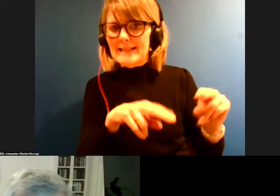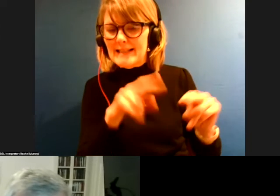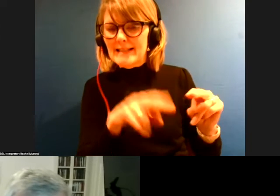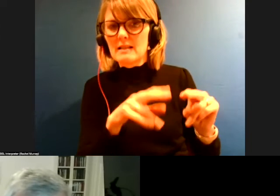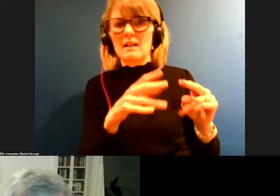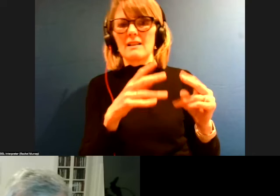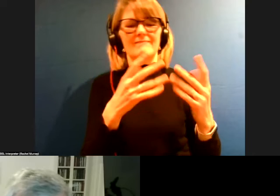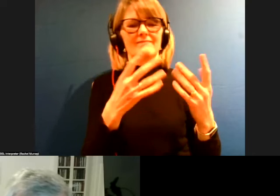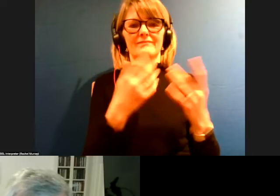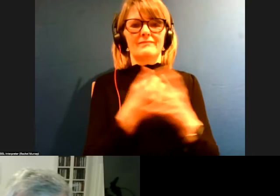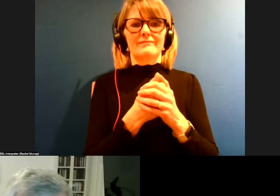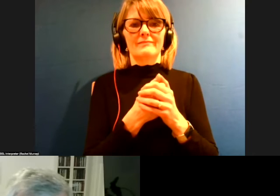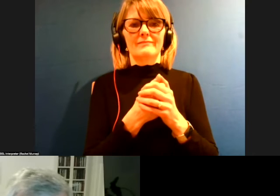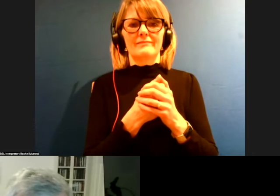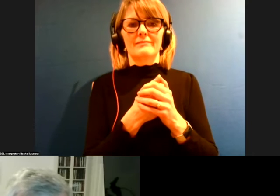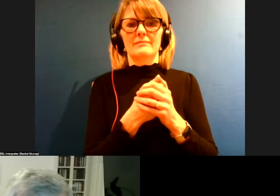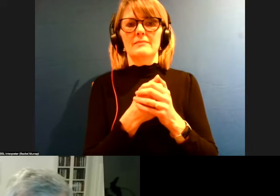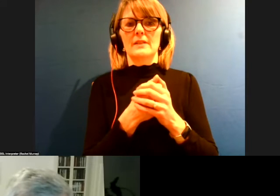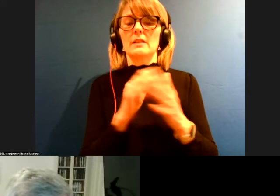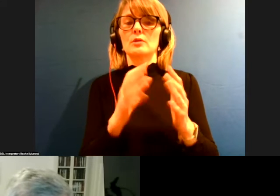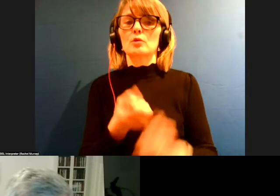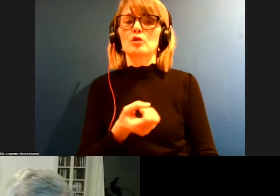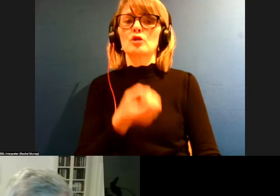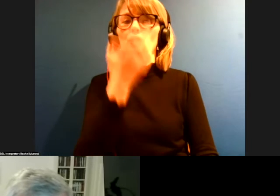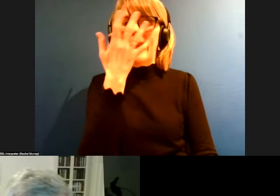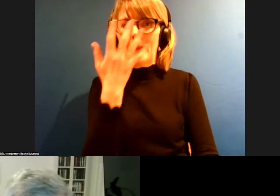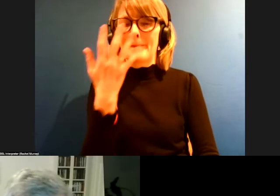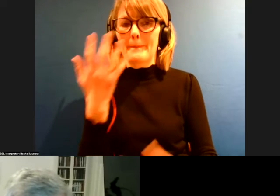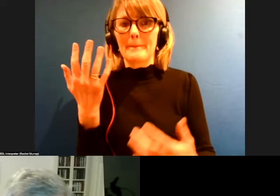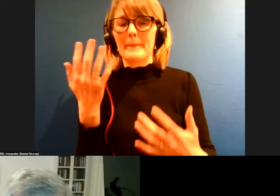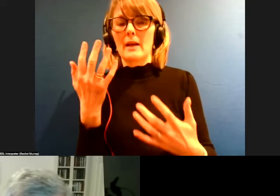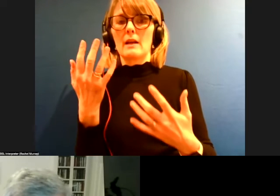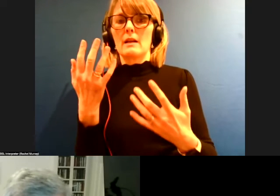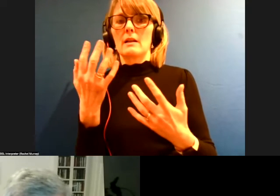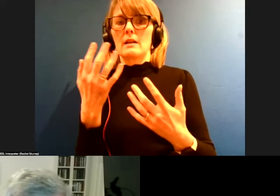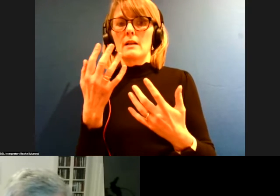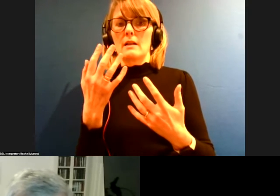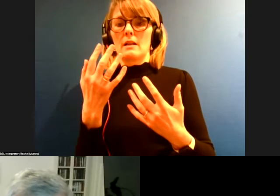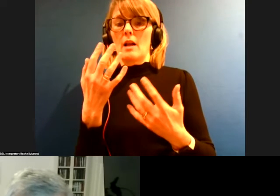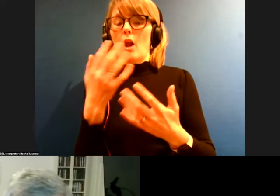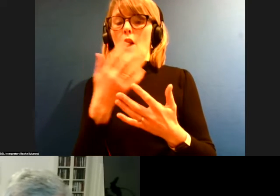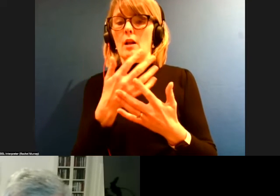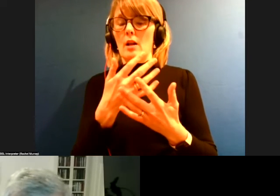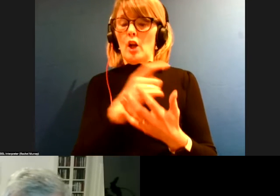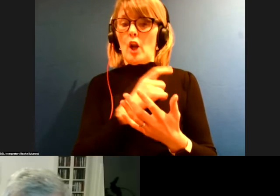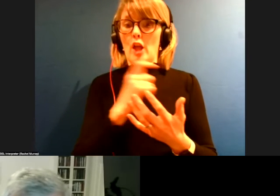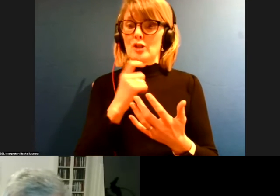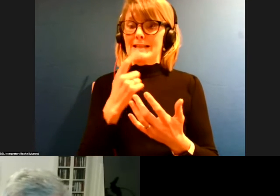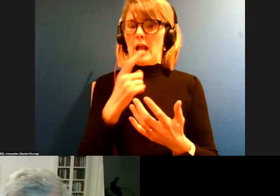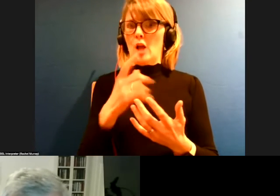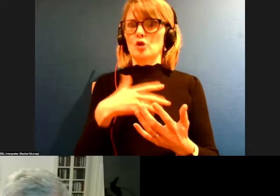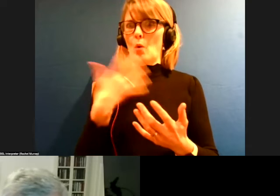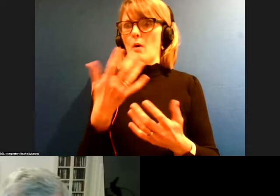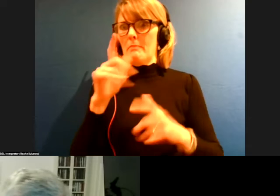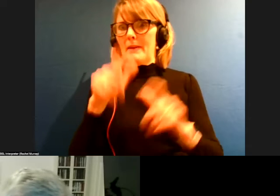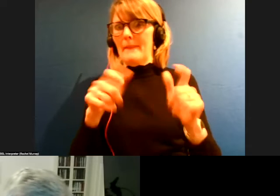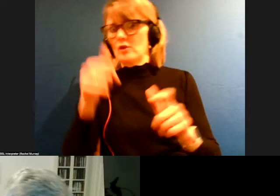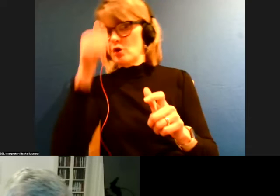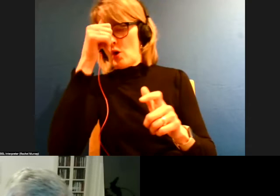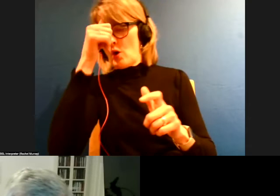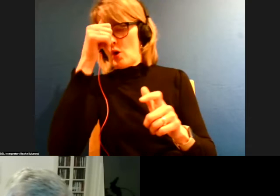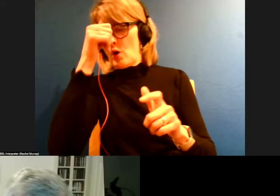to the older clergy? They say, I don't want to be known as dyslexic because I will be shamed. If you inform a bishop, an archdeacon, or